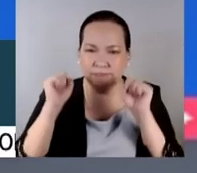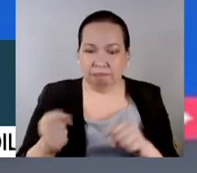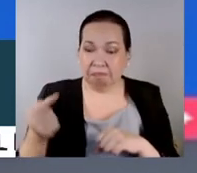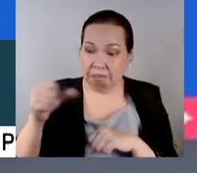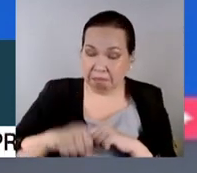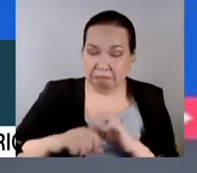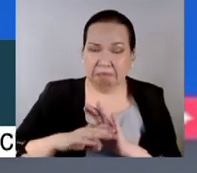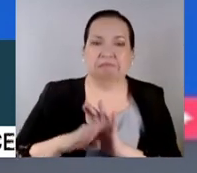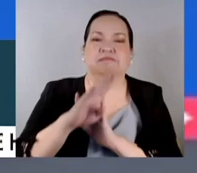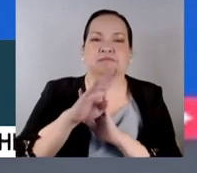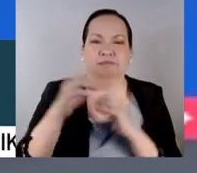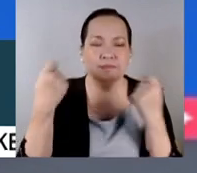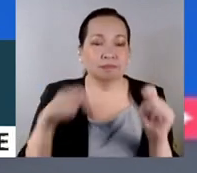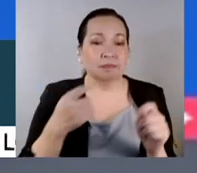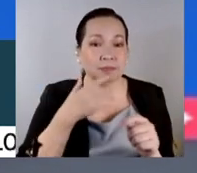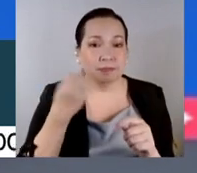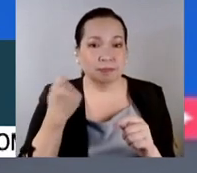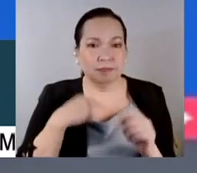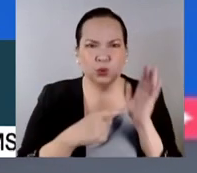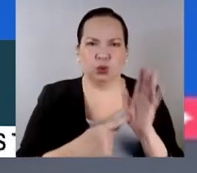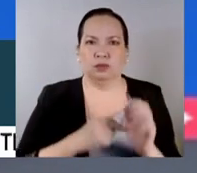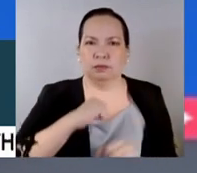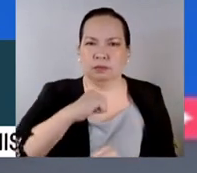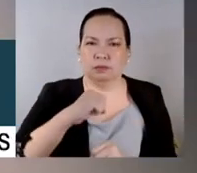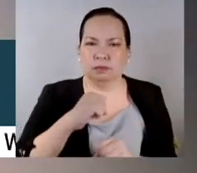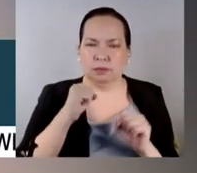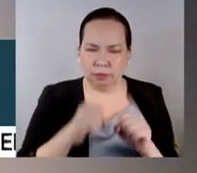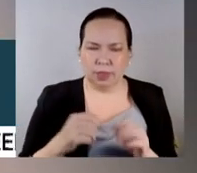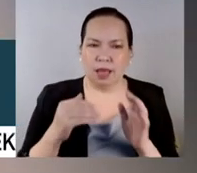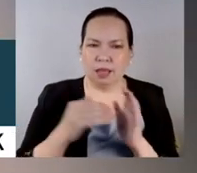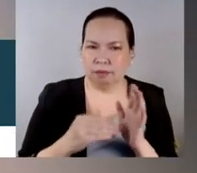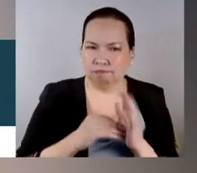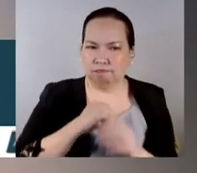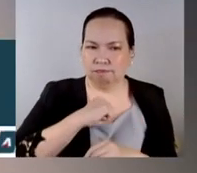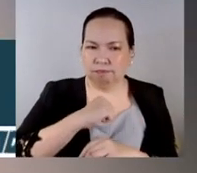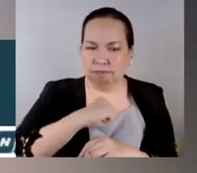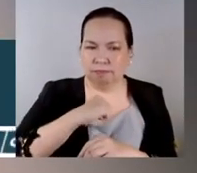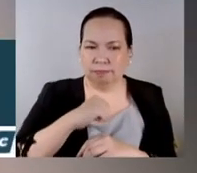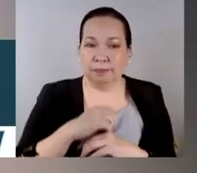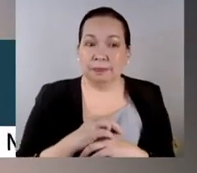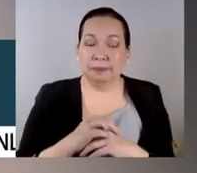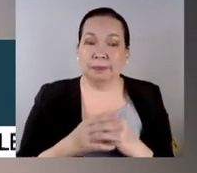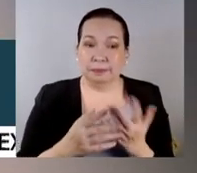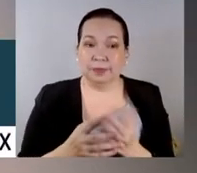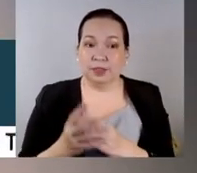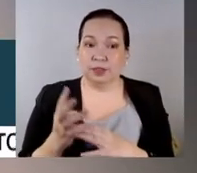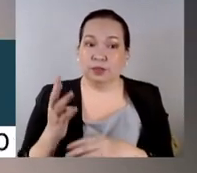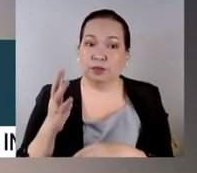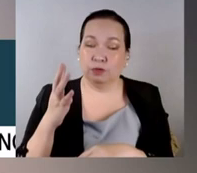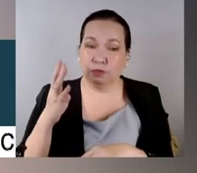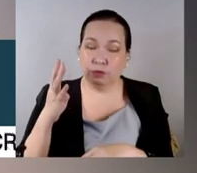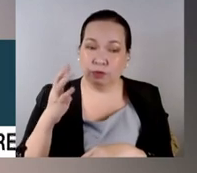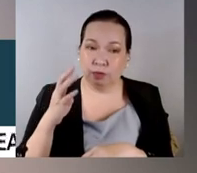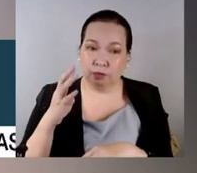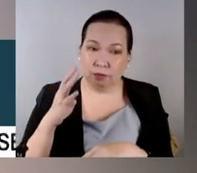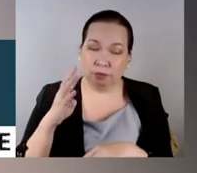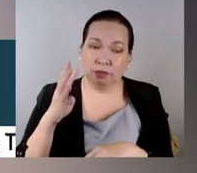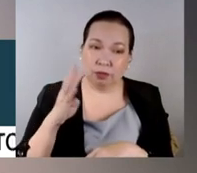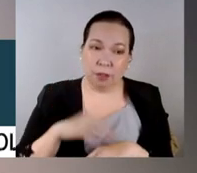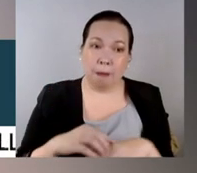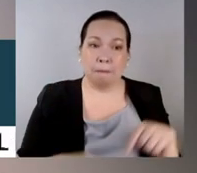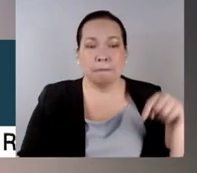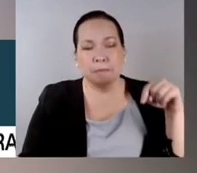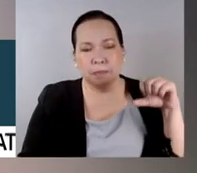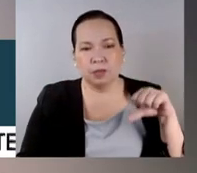and show that defiance time and time again. This is the fourth straight home loss for Miami, while Denver has won 5 straight on the